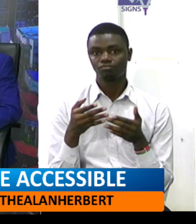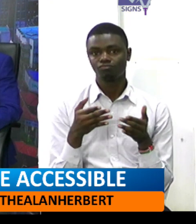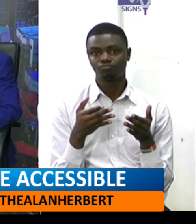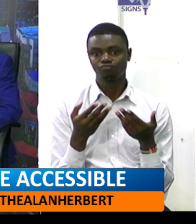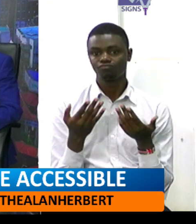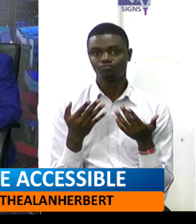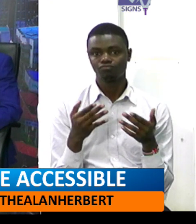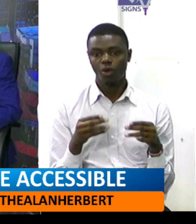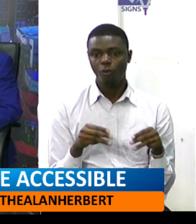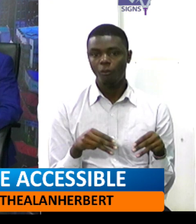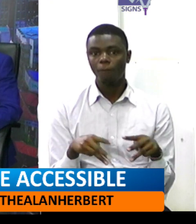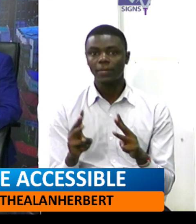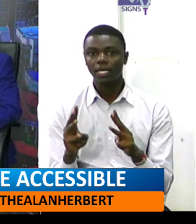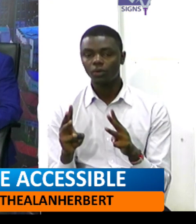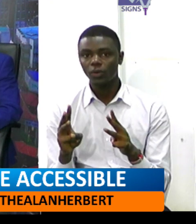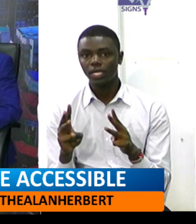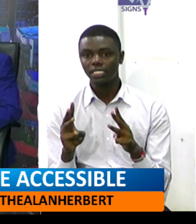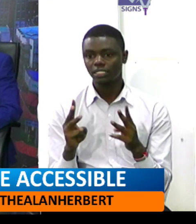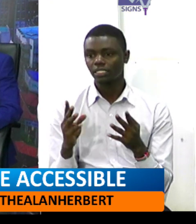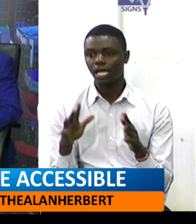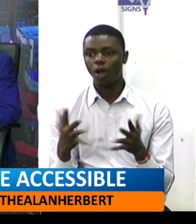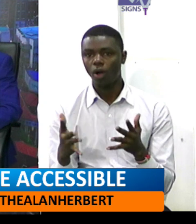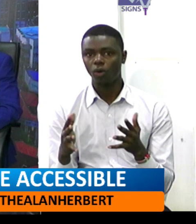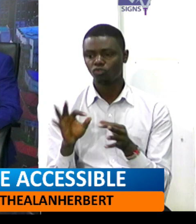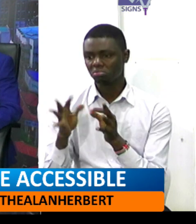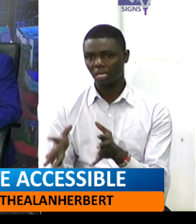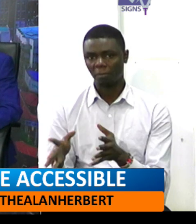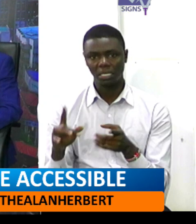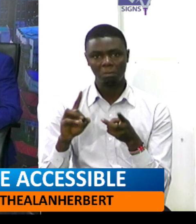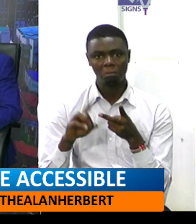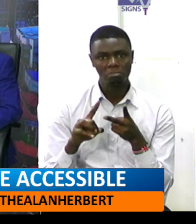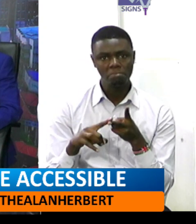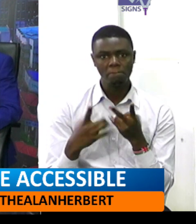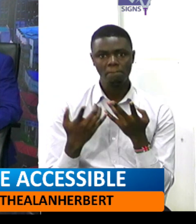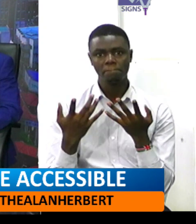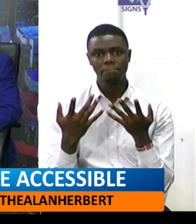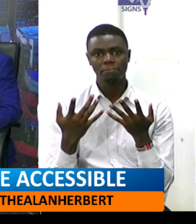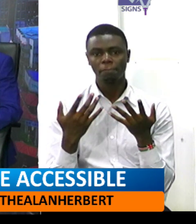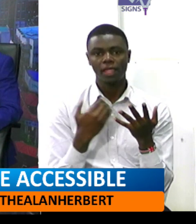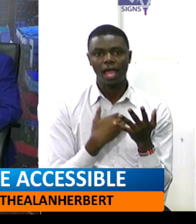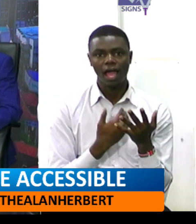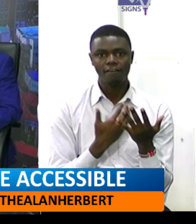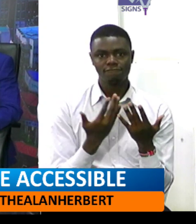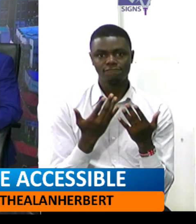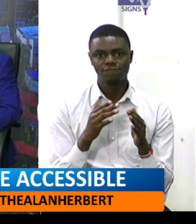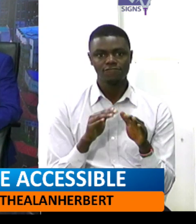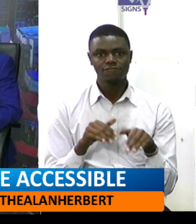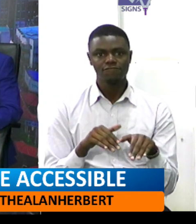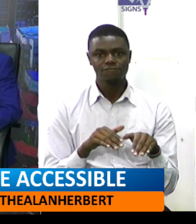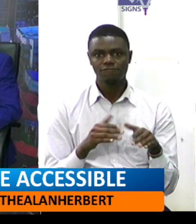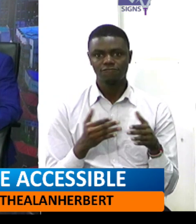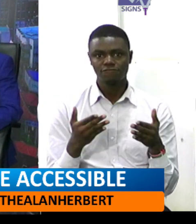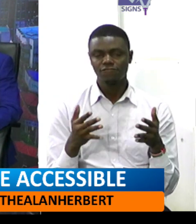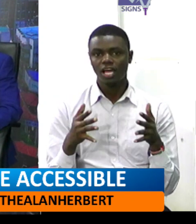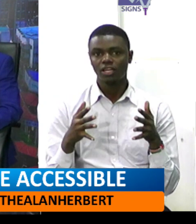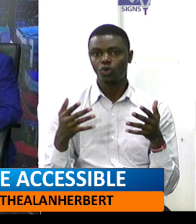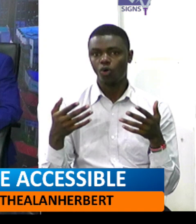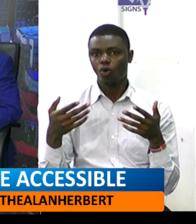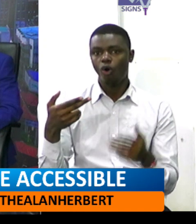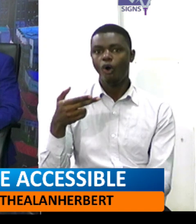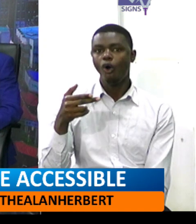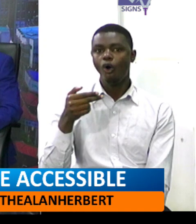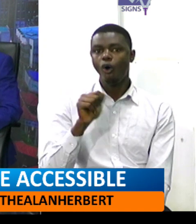into place, from sign language interpreters to having floors that are designed out well, hallways that are big enough for a